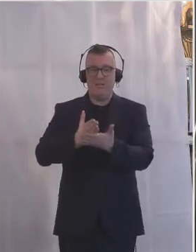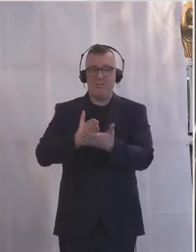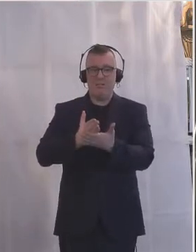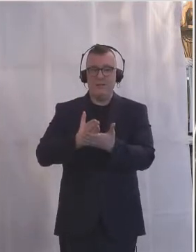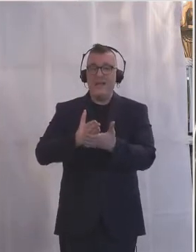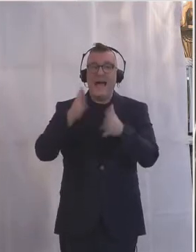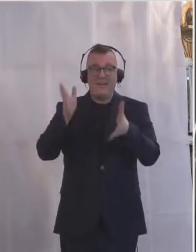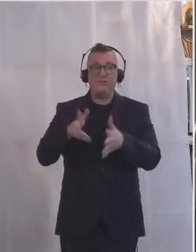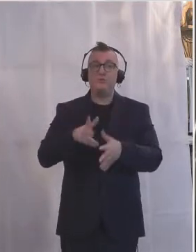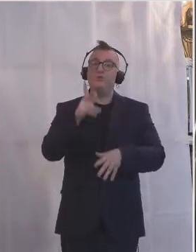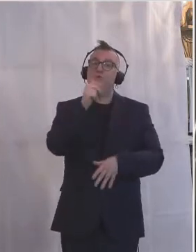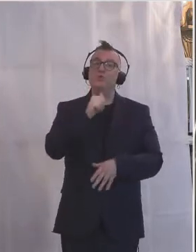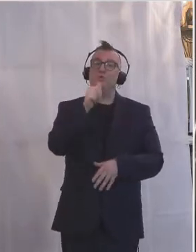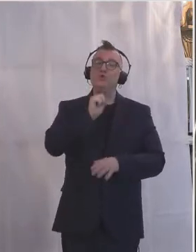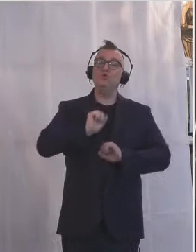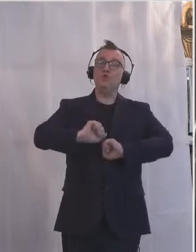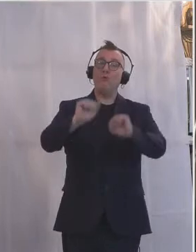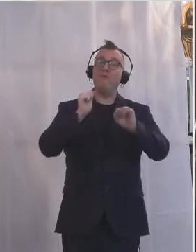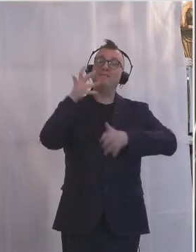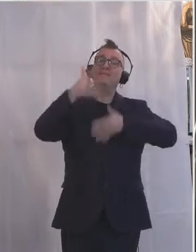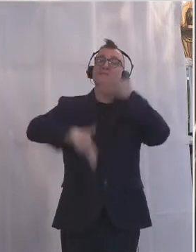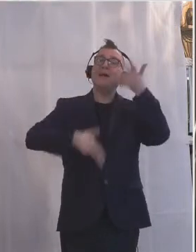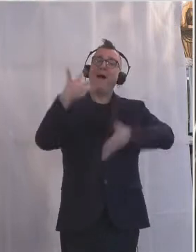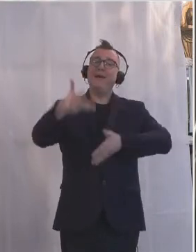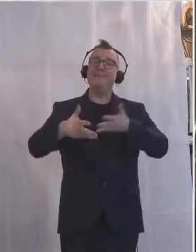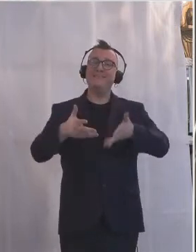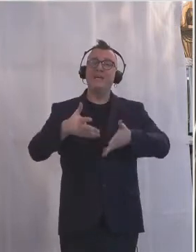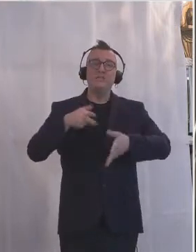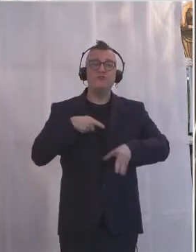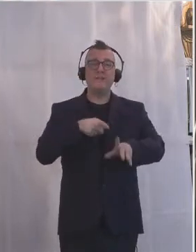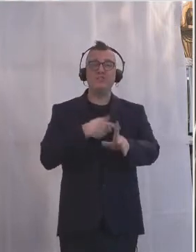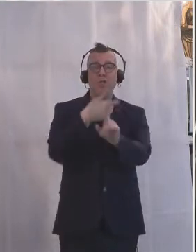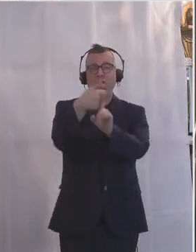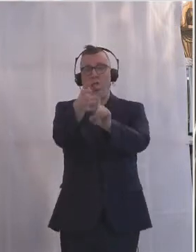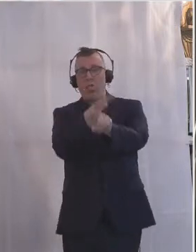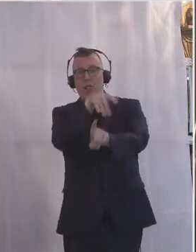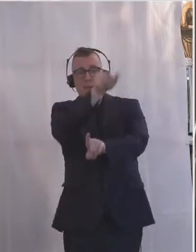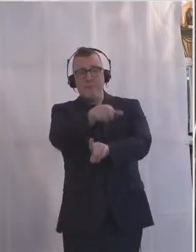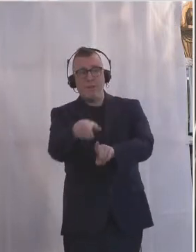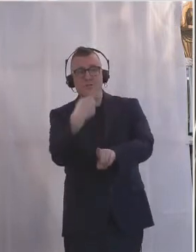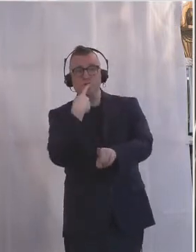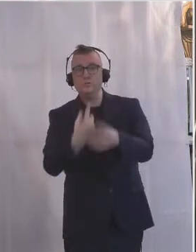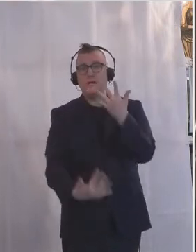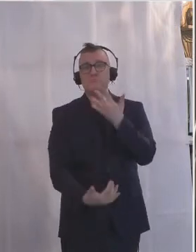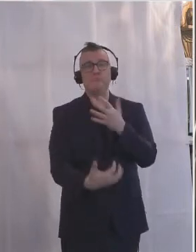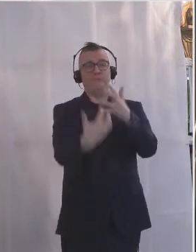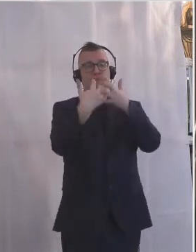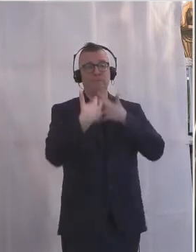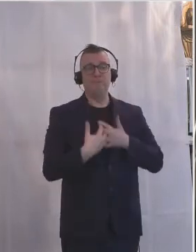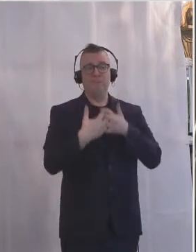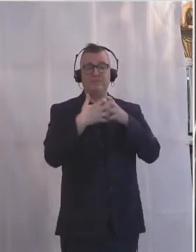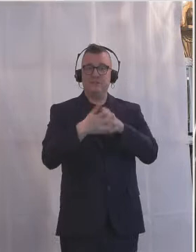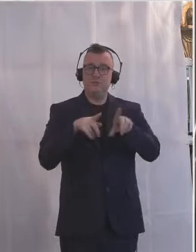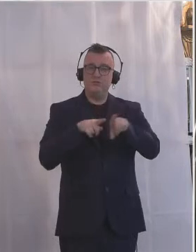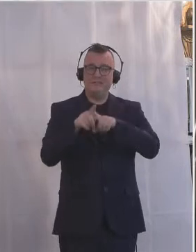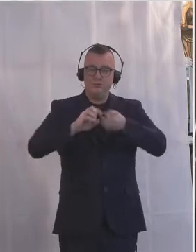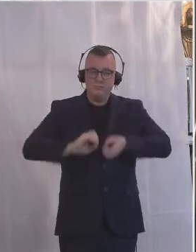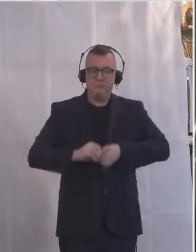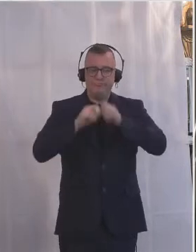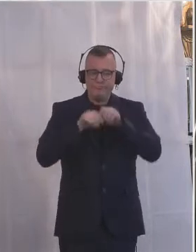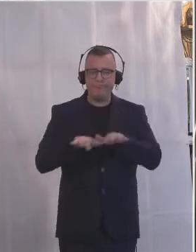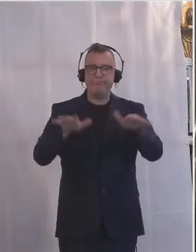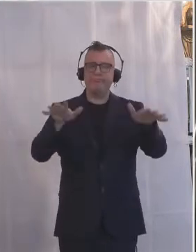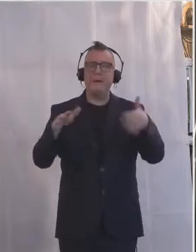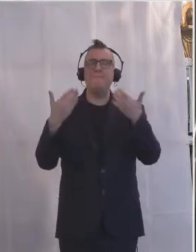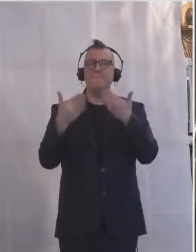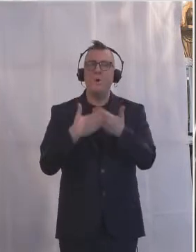to join you on your journey, to open their doors and let you in to try and trial with you. So you've got to learn those skills, and